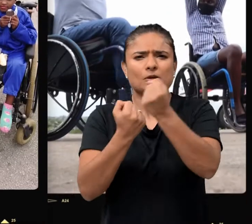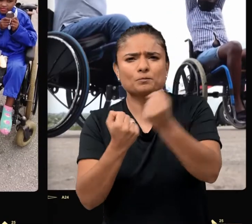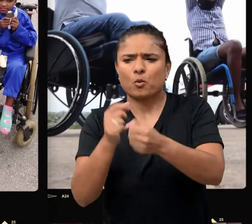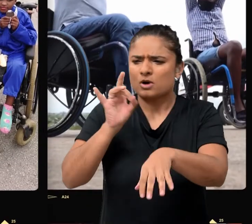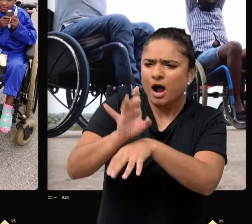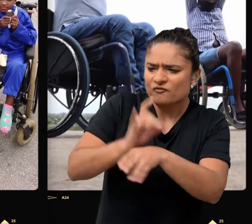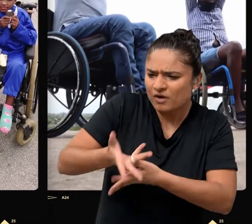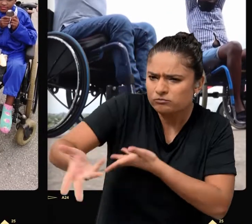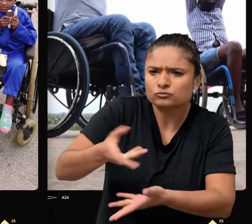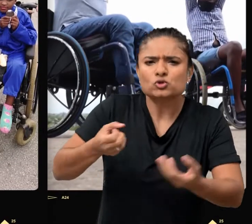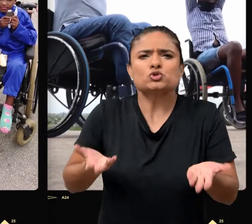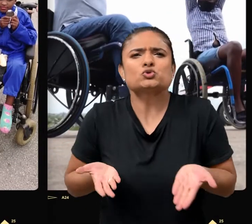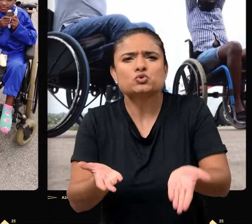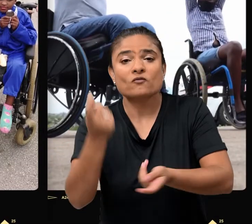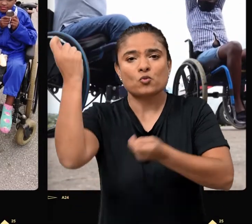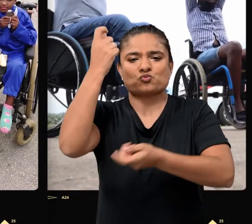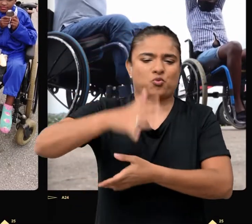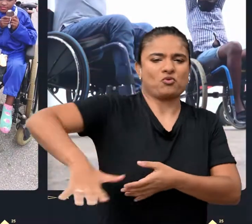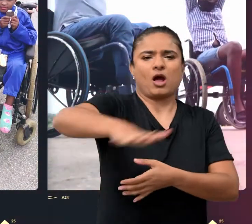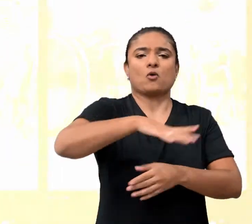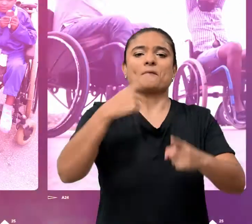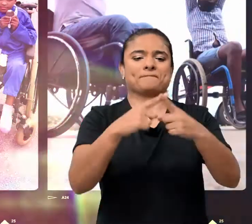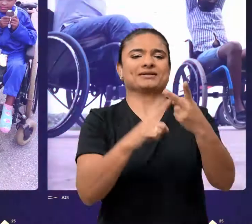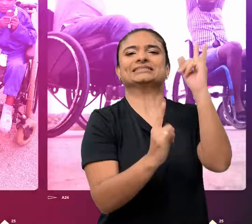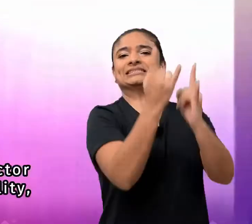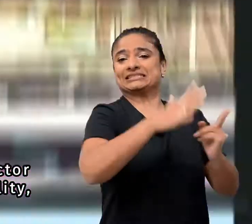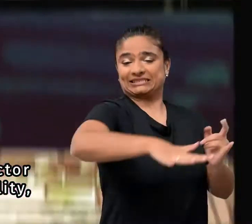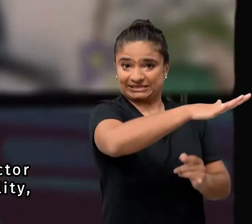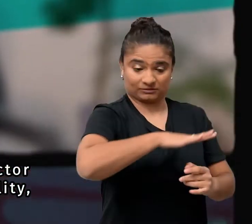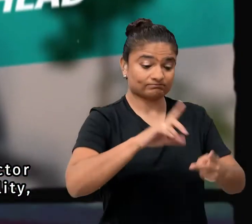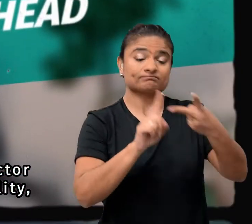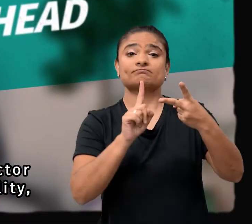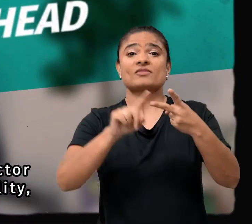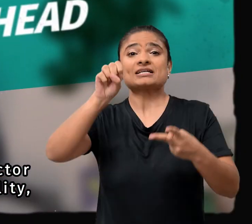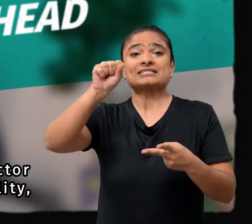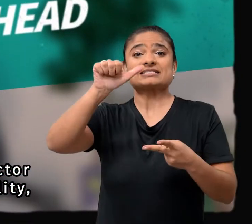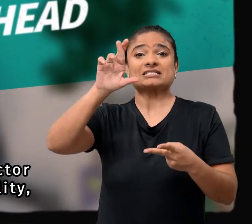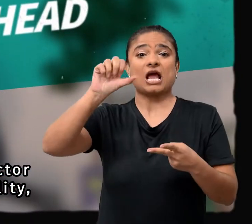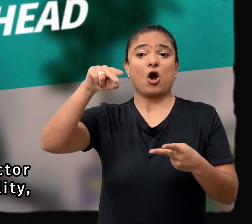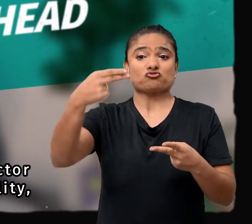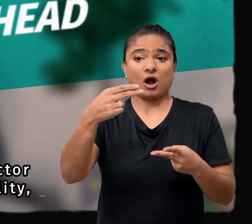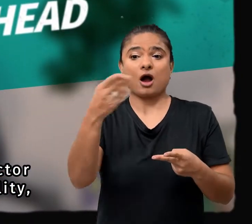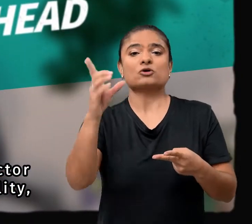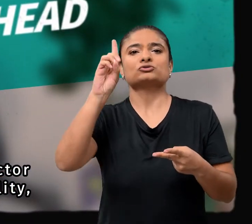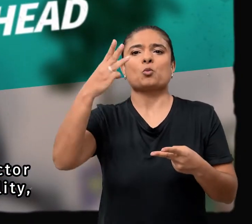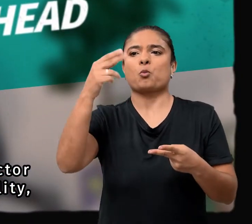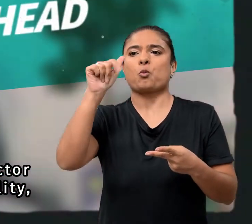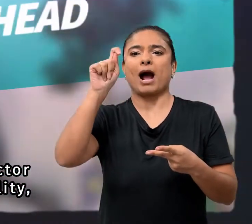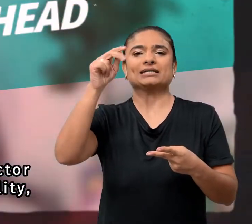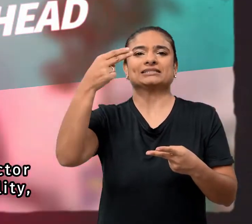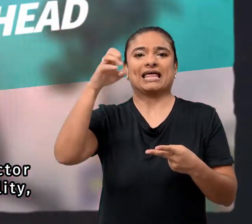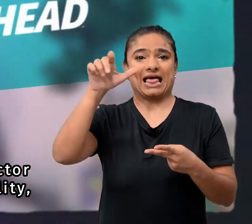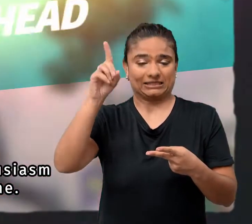in both urban and rural areas across Africa. Dr. Sarah Whitehead is a medical doctor and a person with a